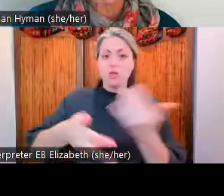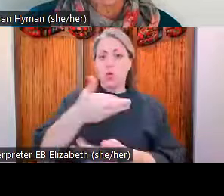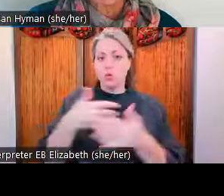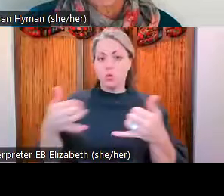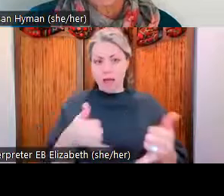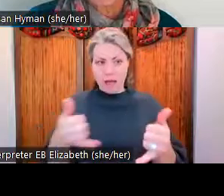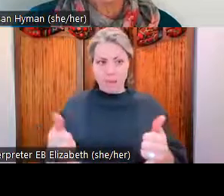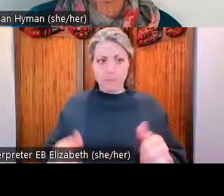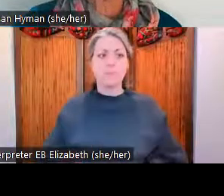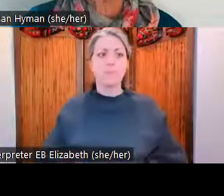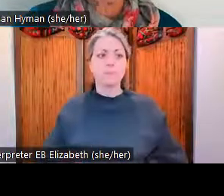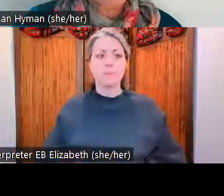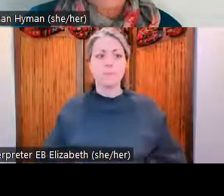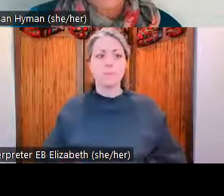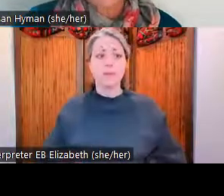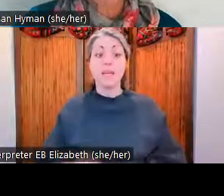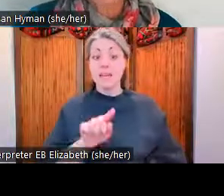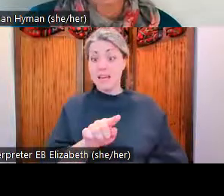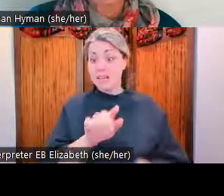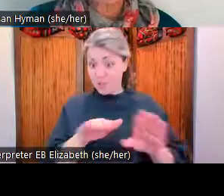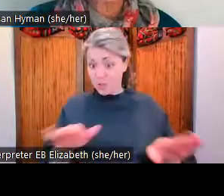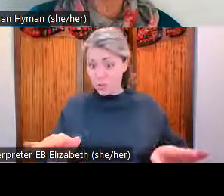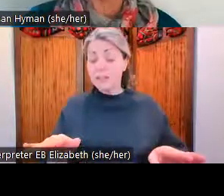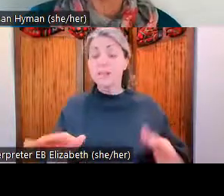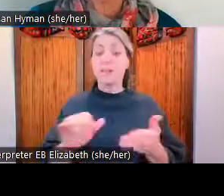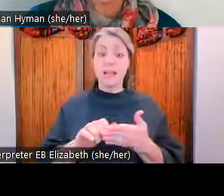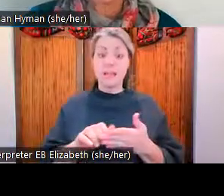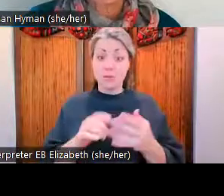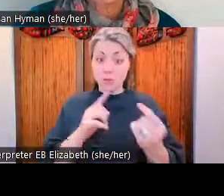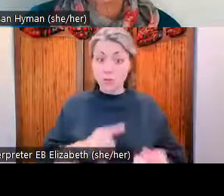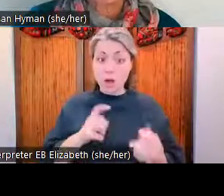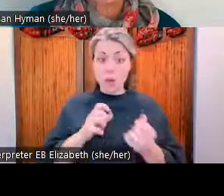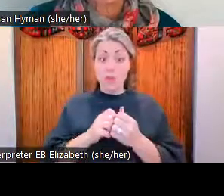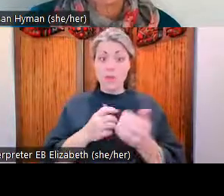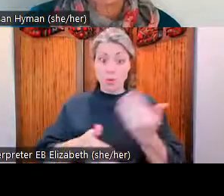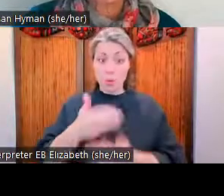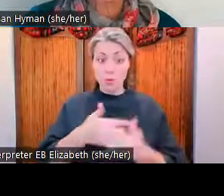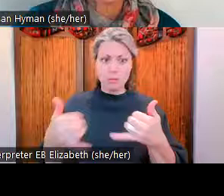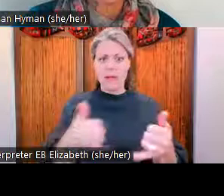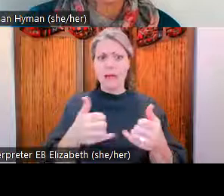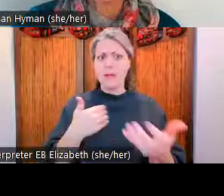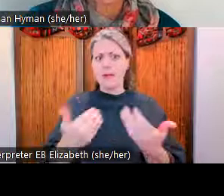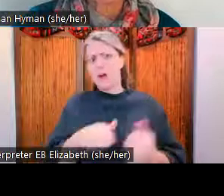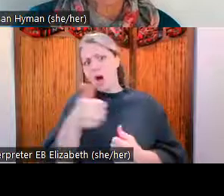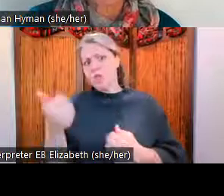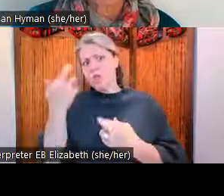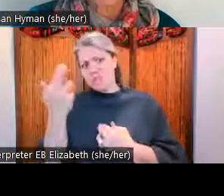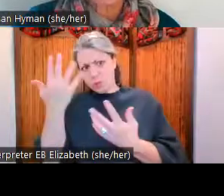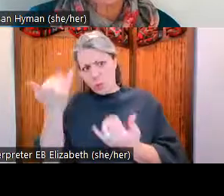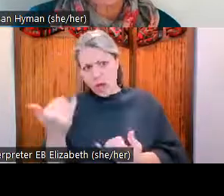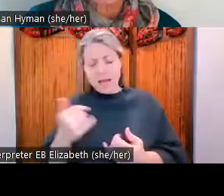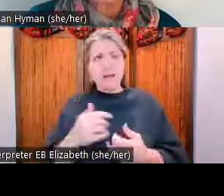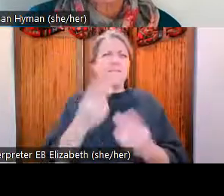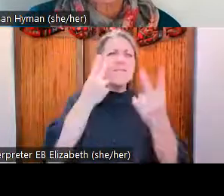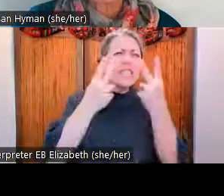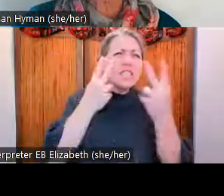playing. They may have problems with vision. They may be isolated because of hearing. They may have motor